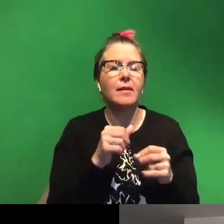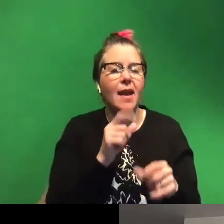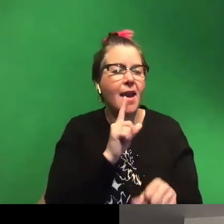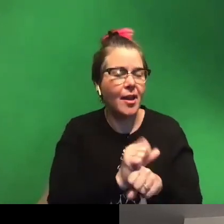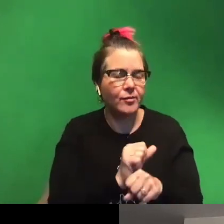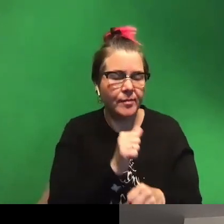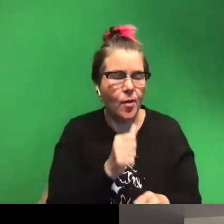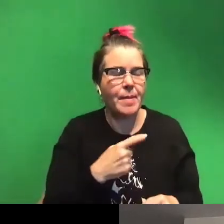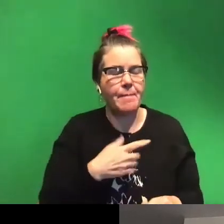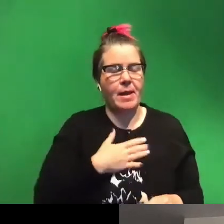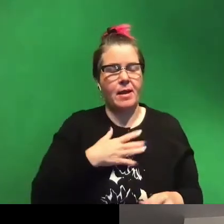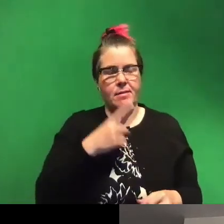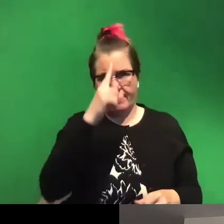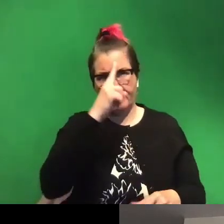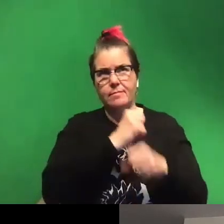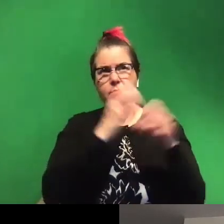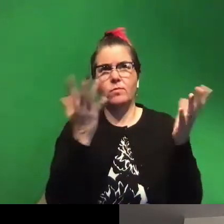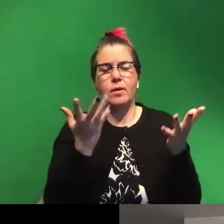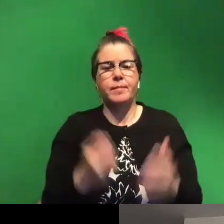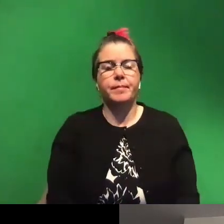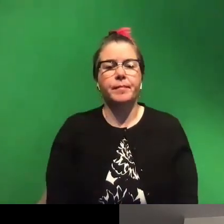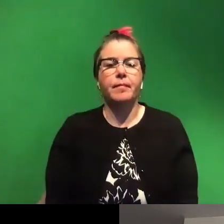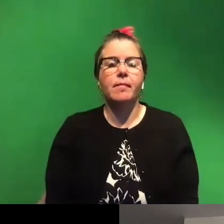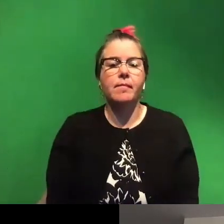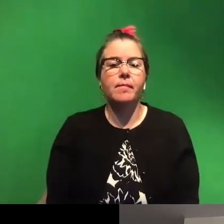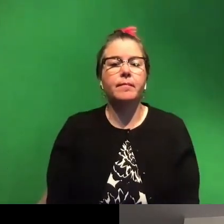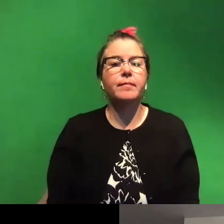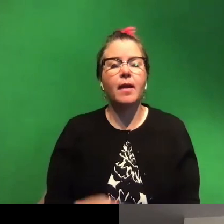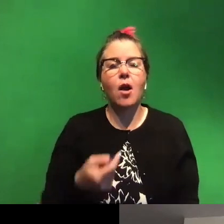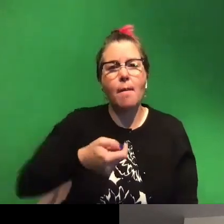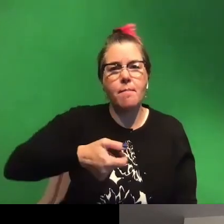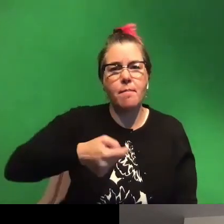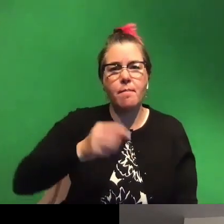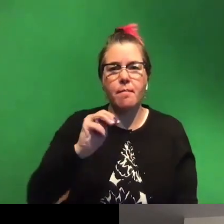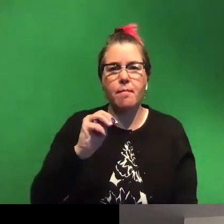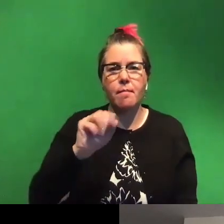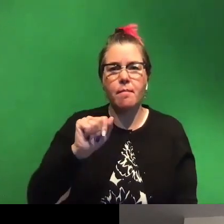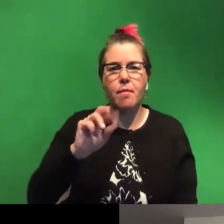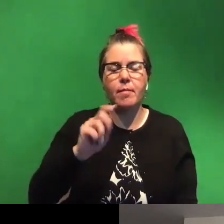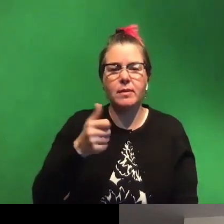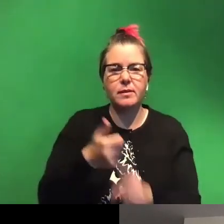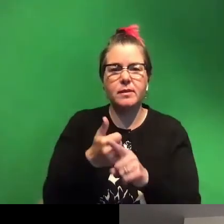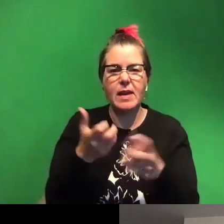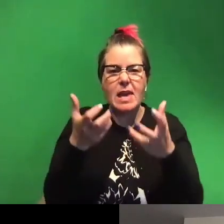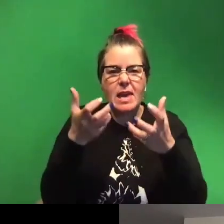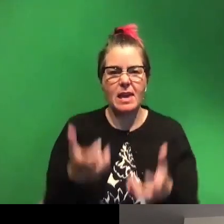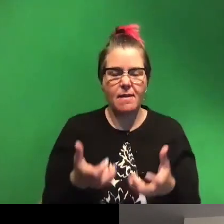I like to picture it is basically a marble that is so heavy